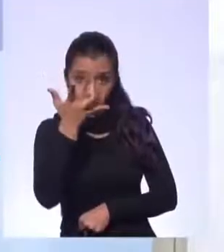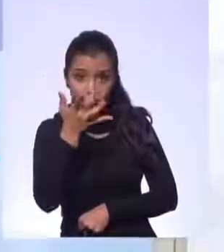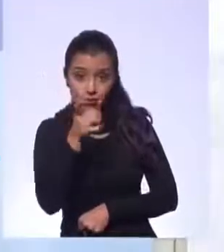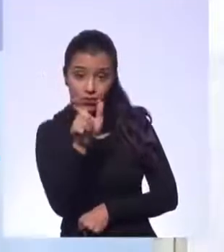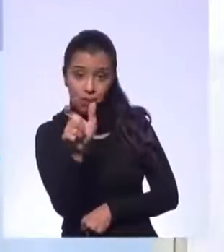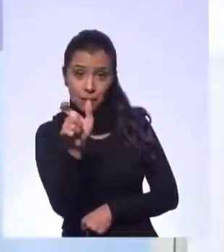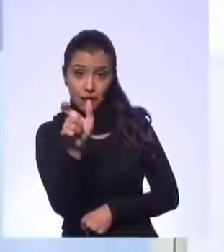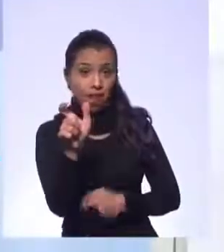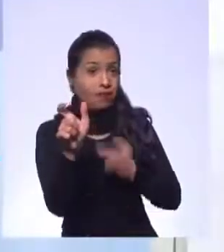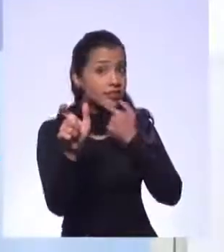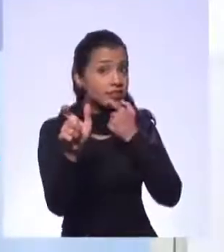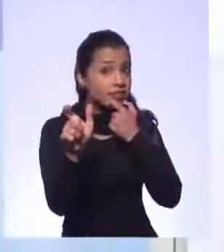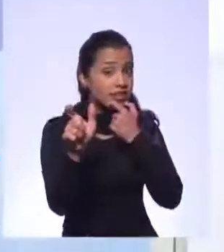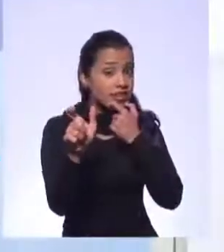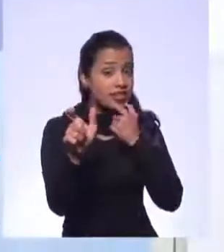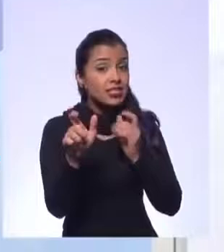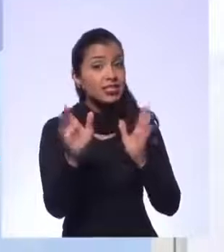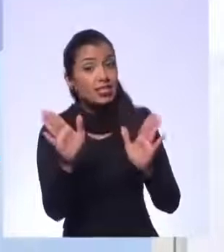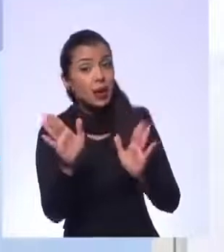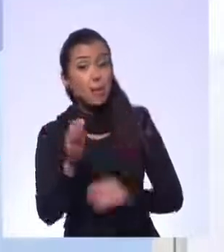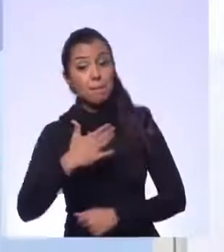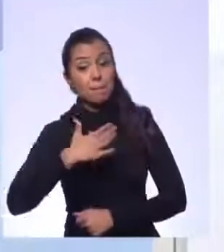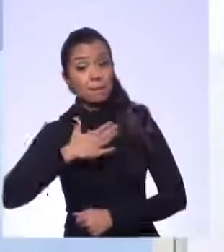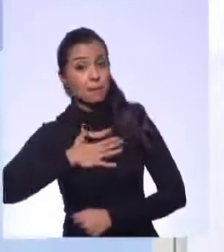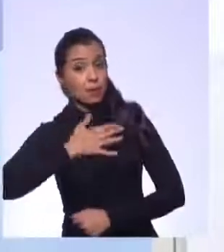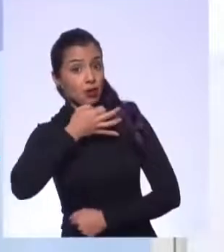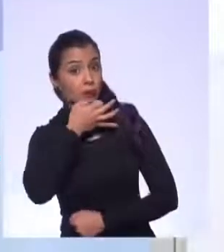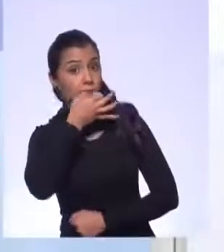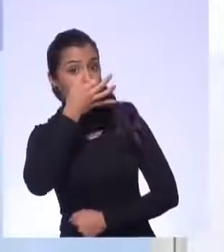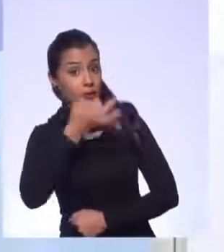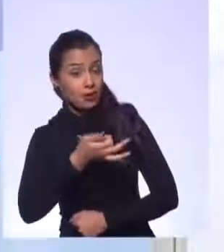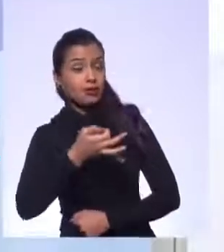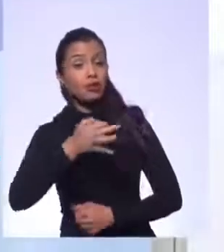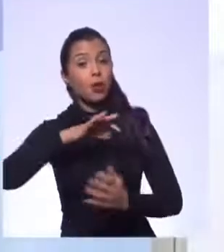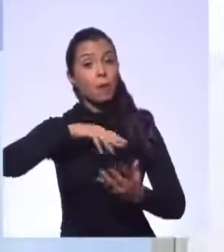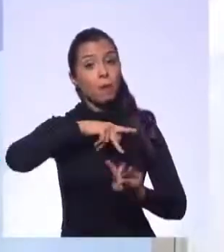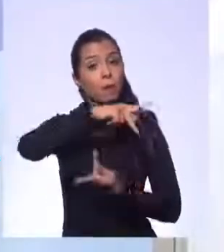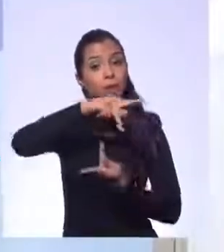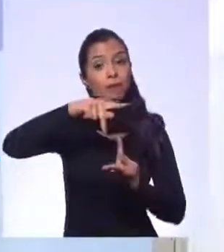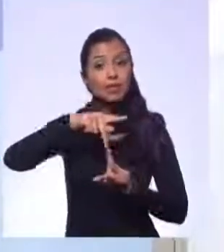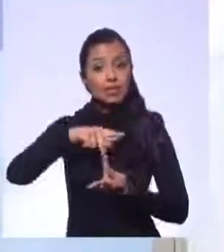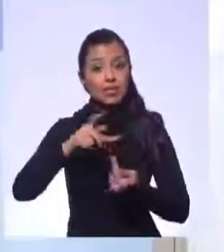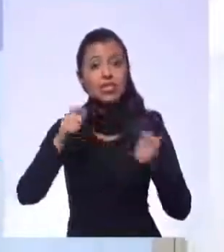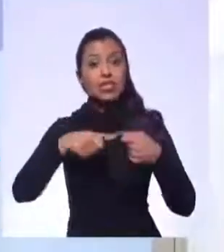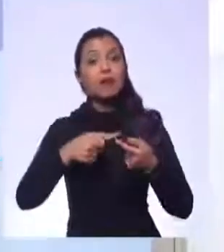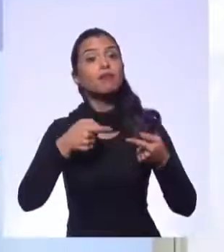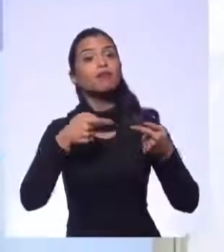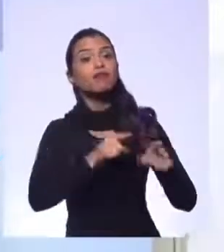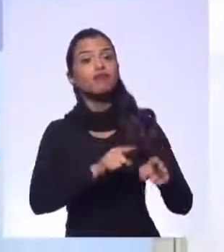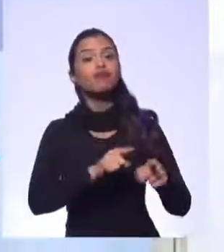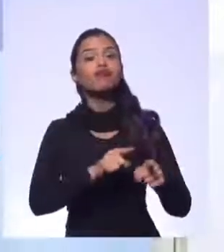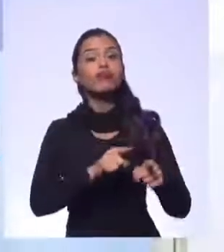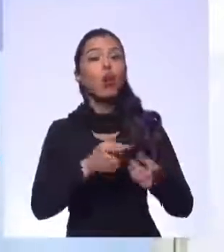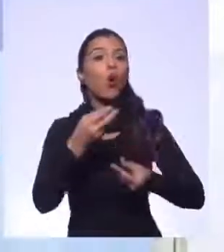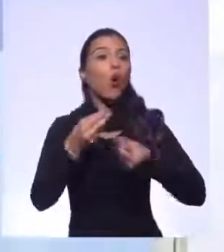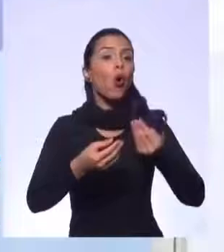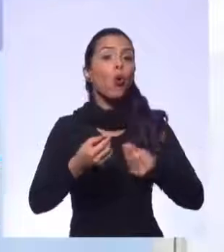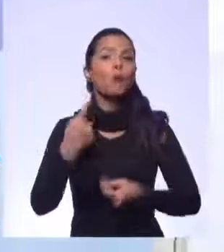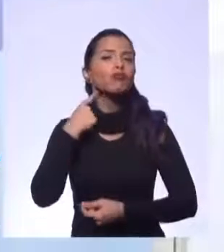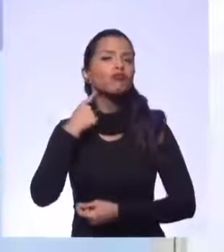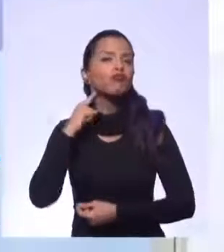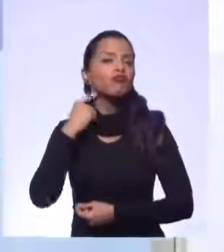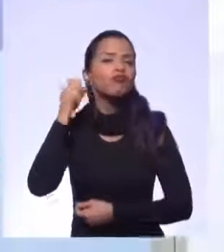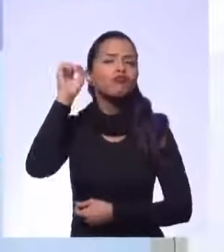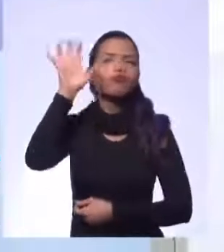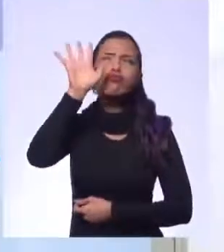inglês. Se vocês tivessem colocado in my opinion, the planet can be affected by pollution, the planet